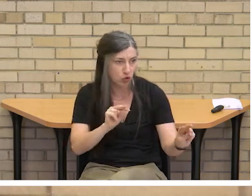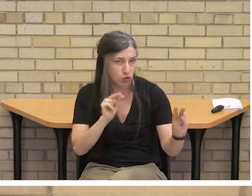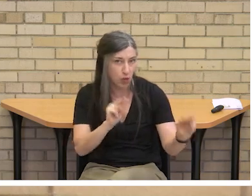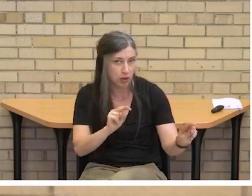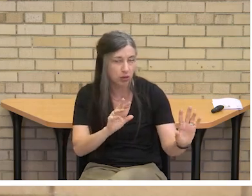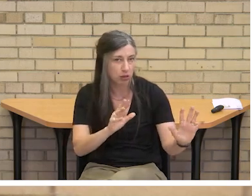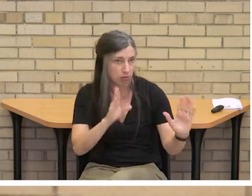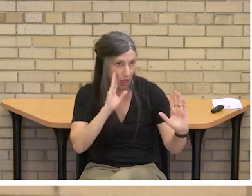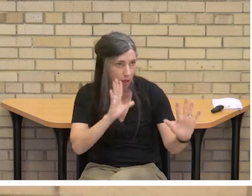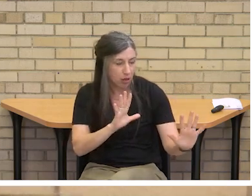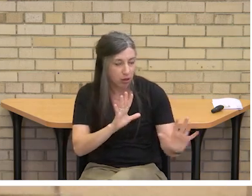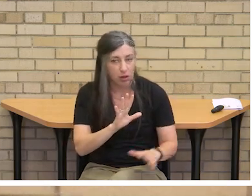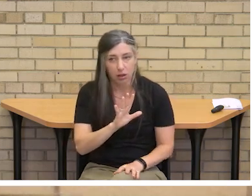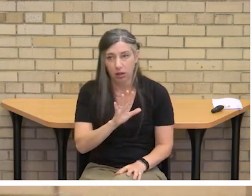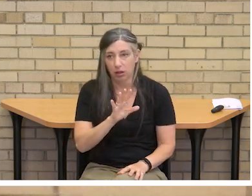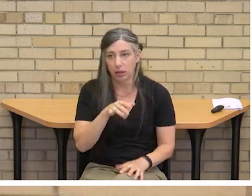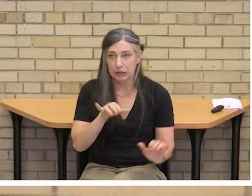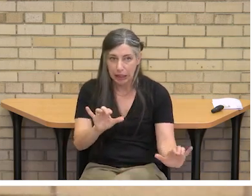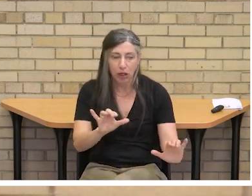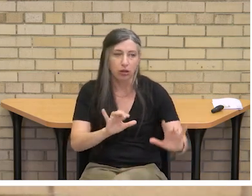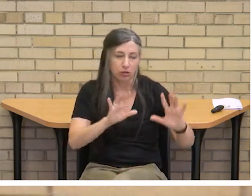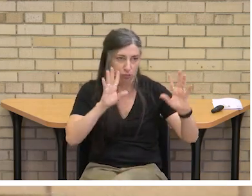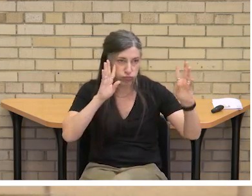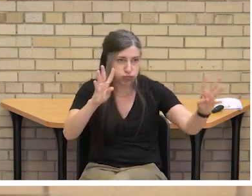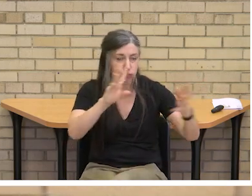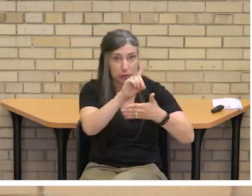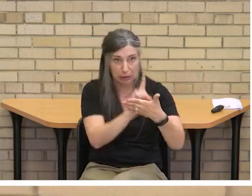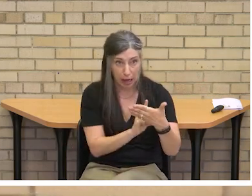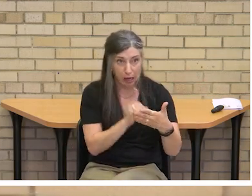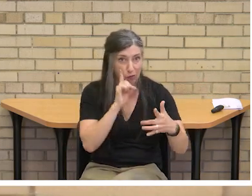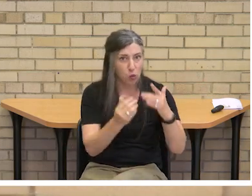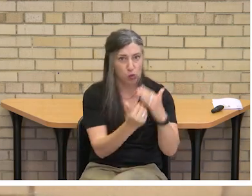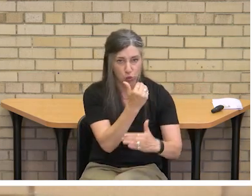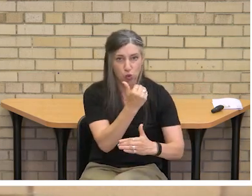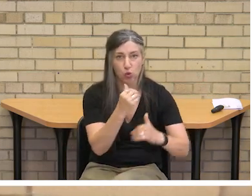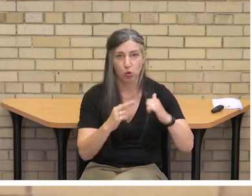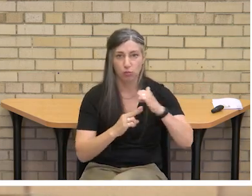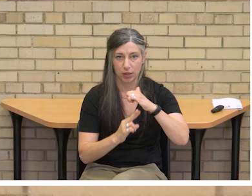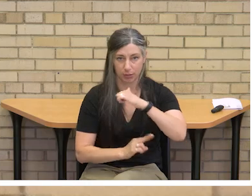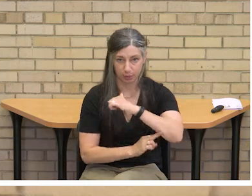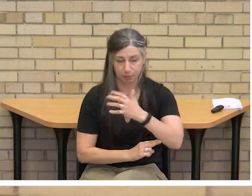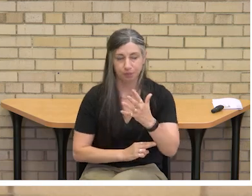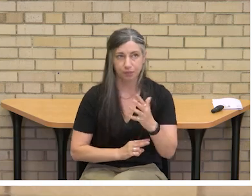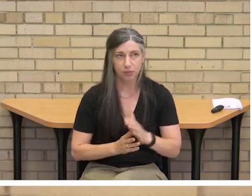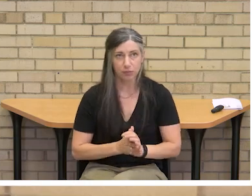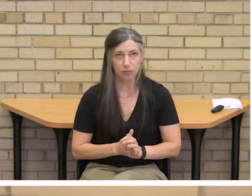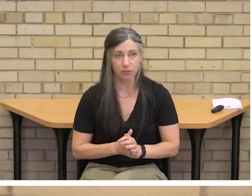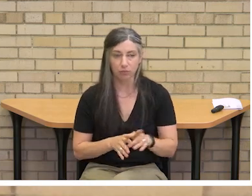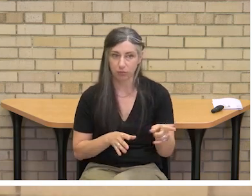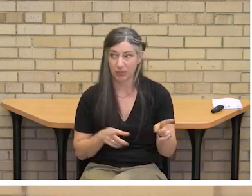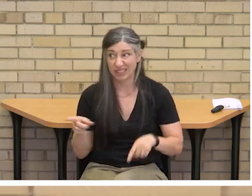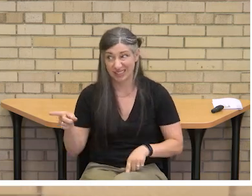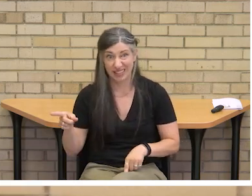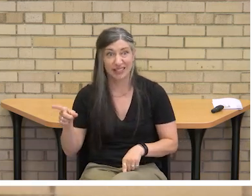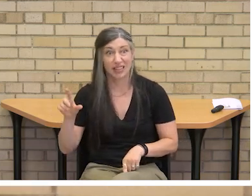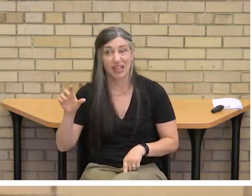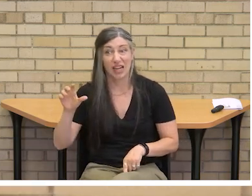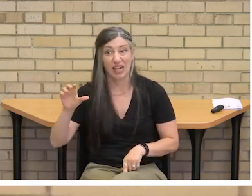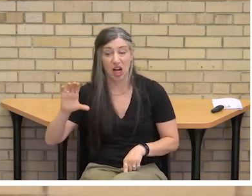through the design work for a replacement structure. But that won't happen